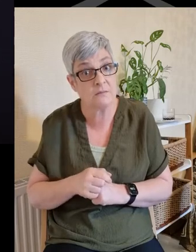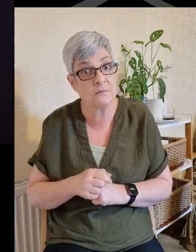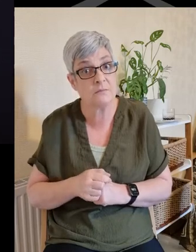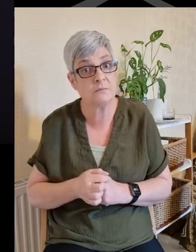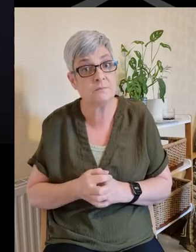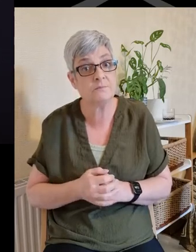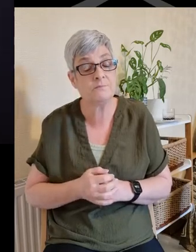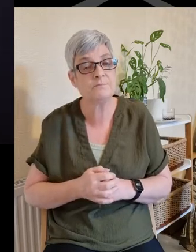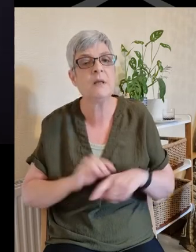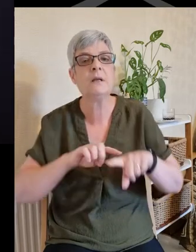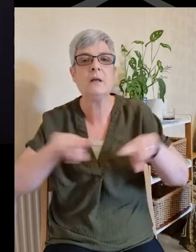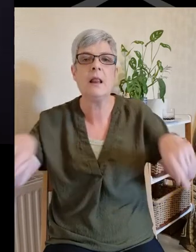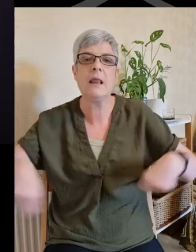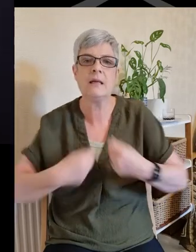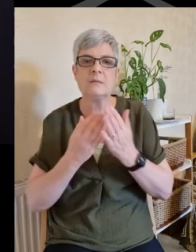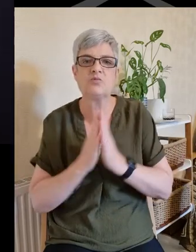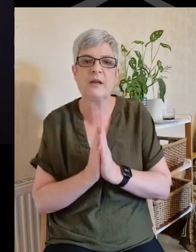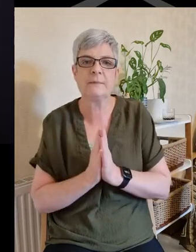Let us pray.